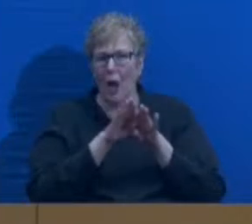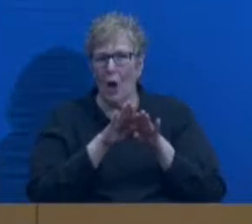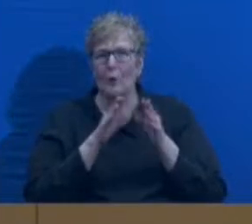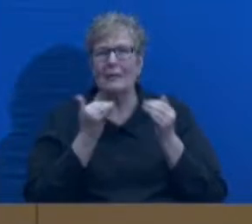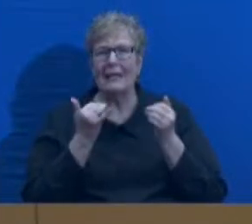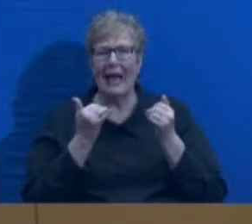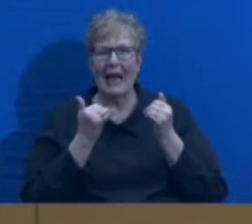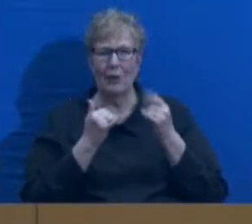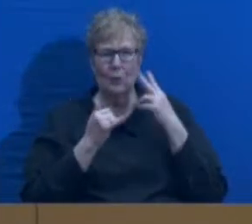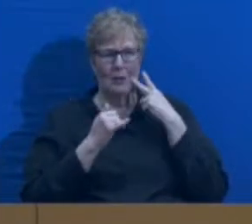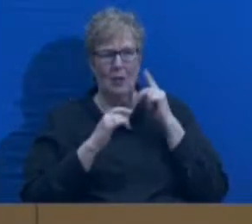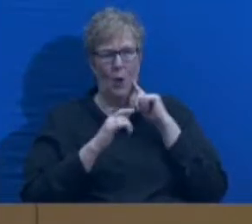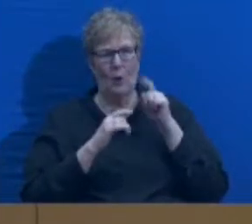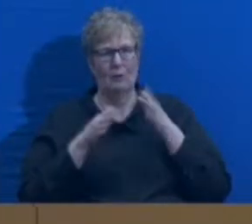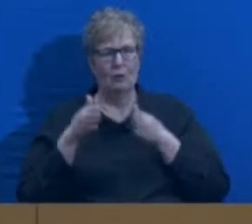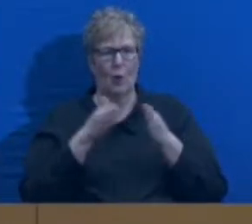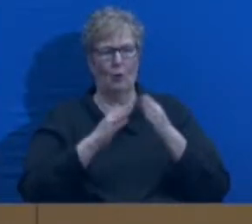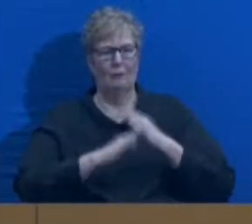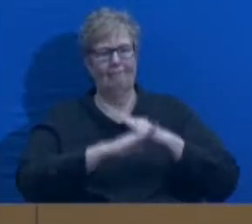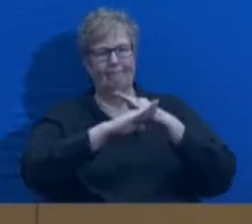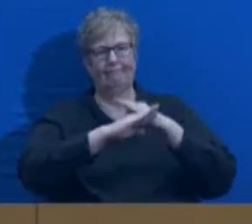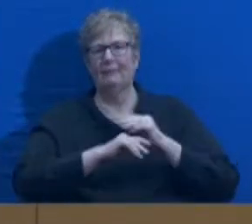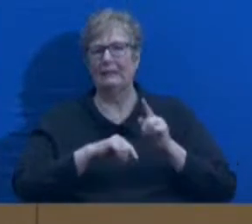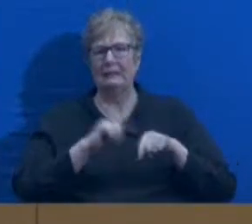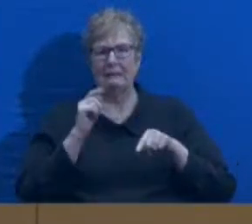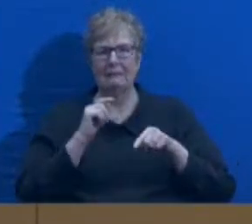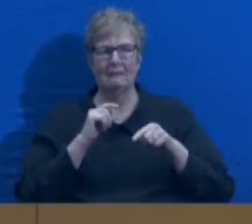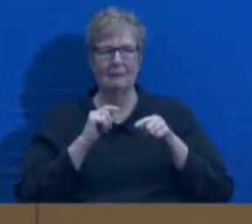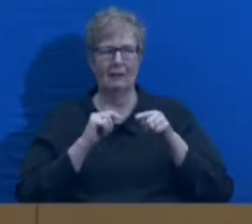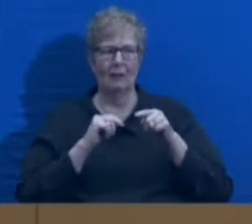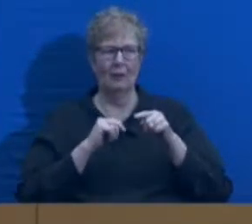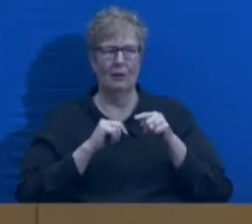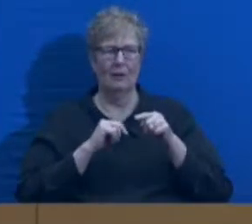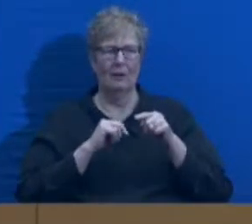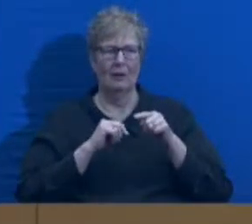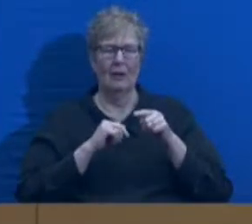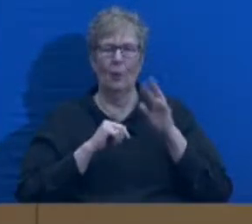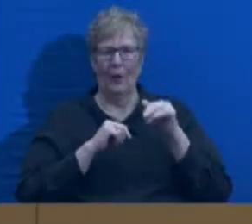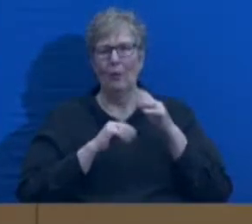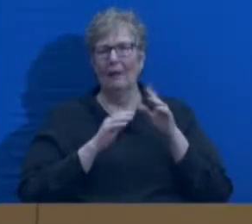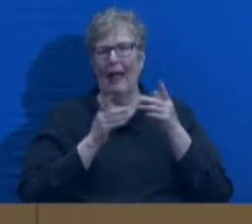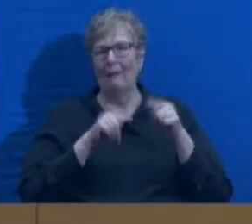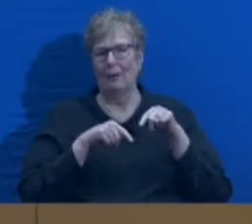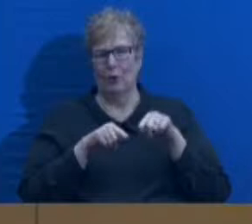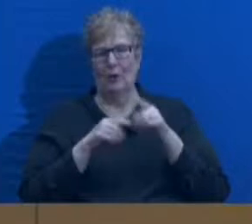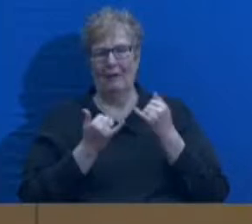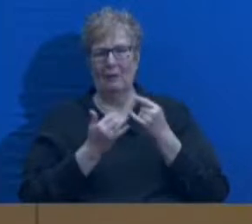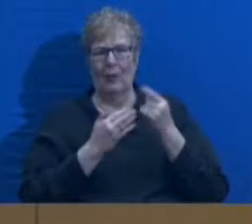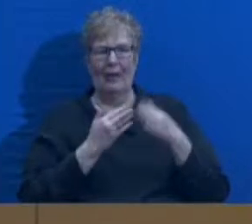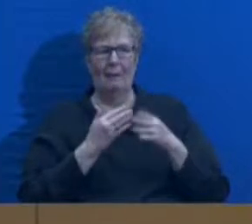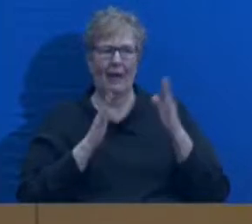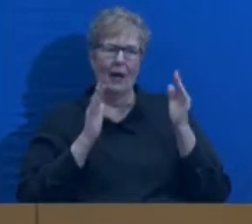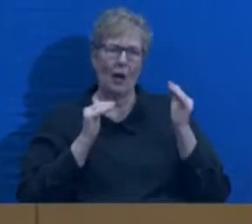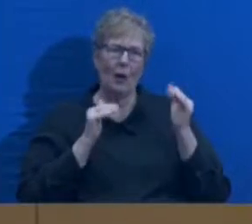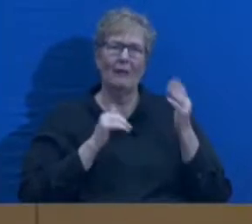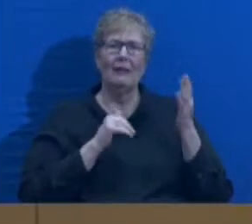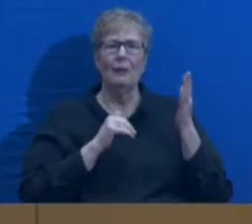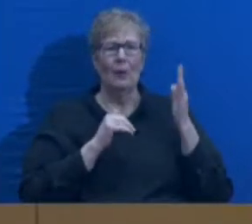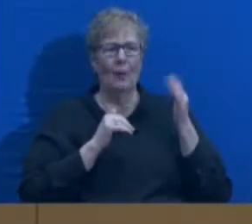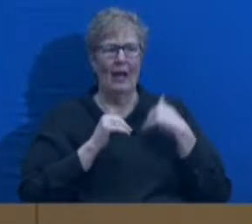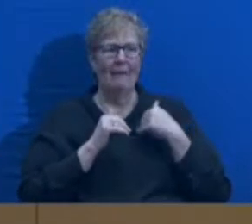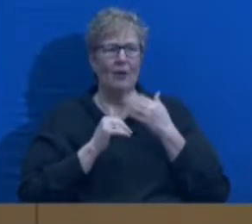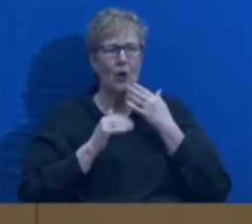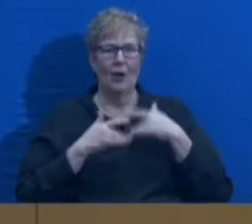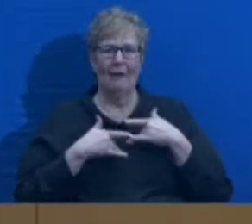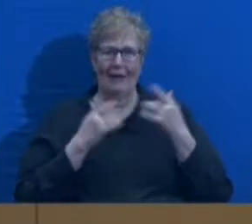and barriers to be placed. We'll host that event through the weekend, and hopefully we'll have a good